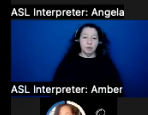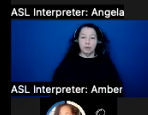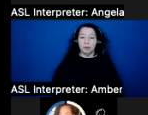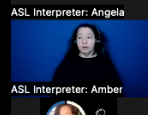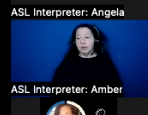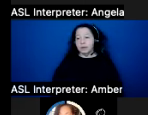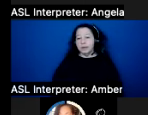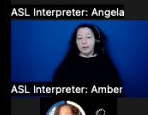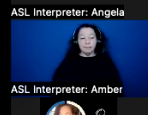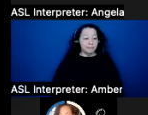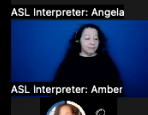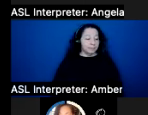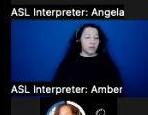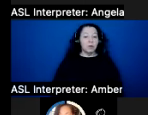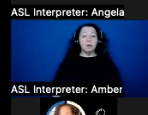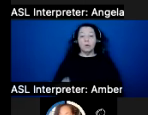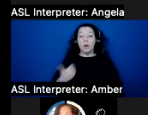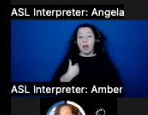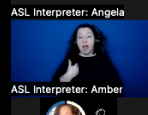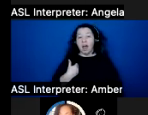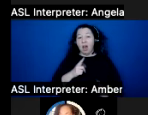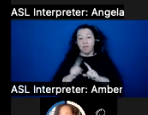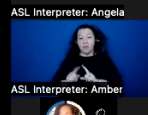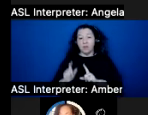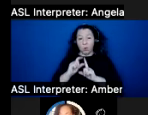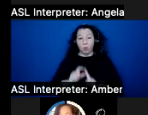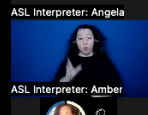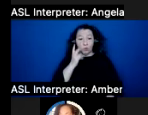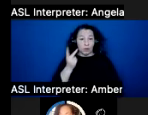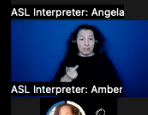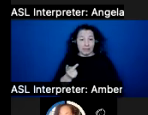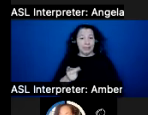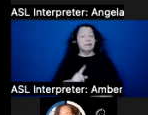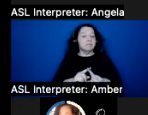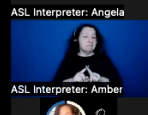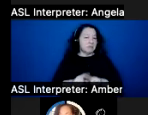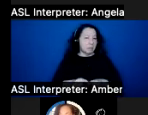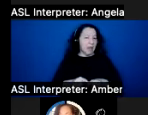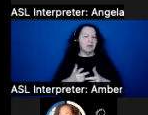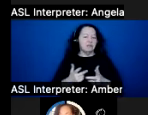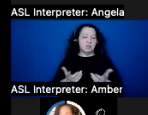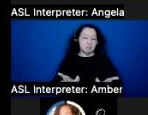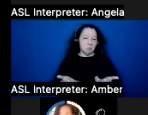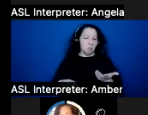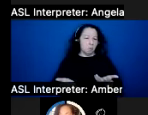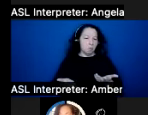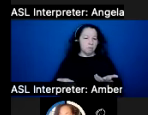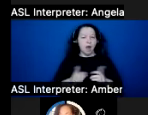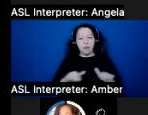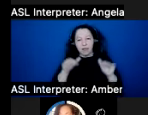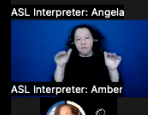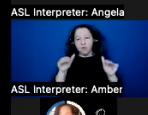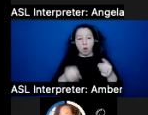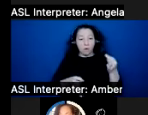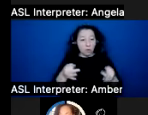And there are different words that you'll see depending on what level of court